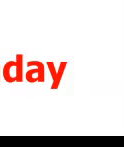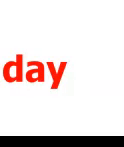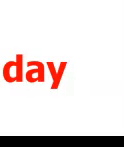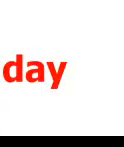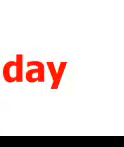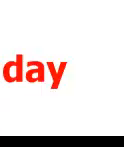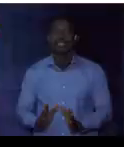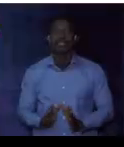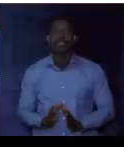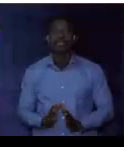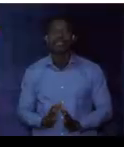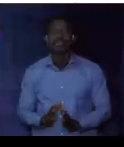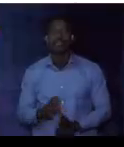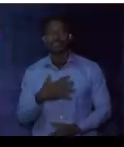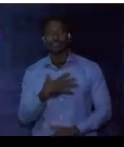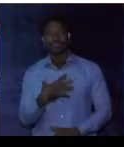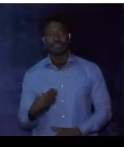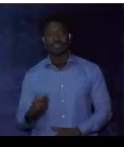your reader.